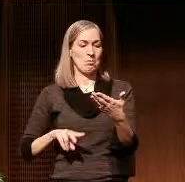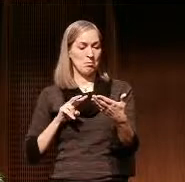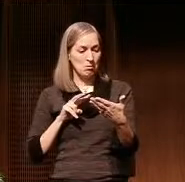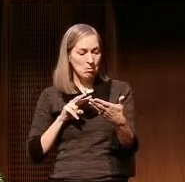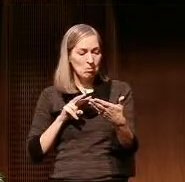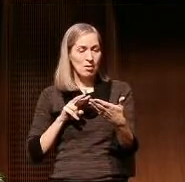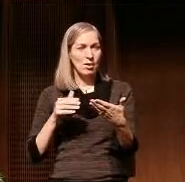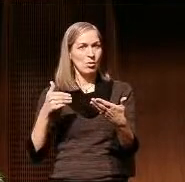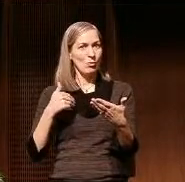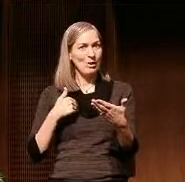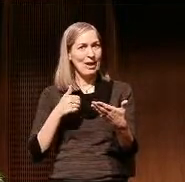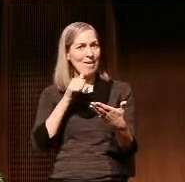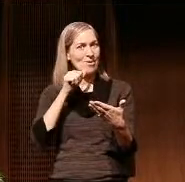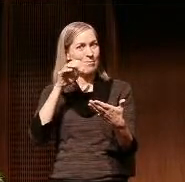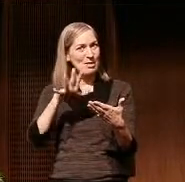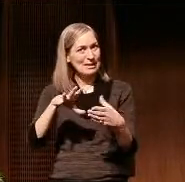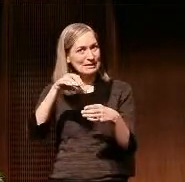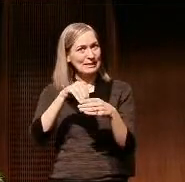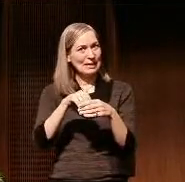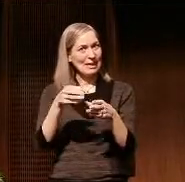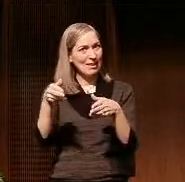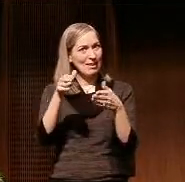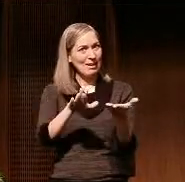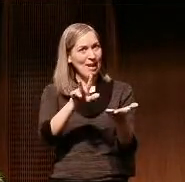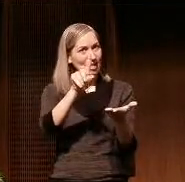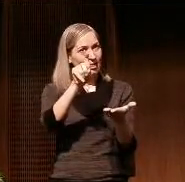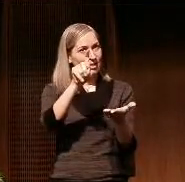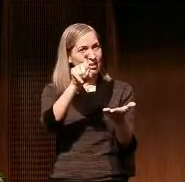Is there a blessing in death?